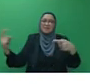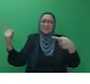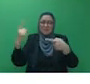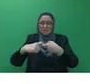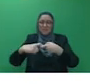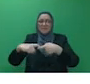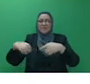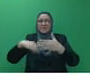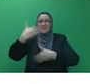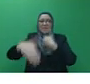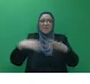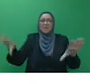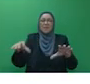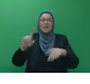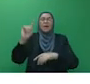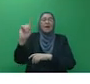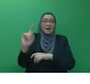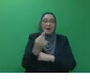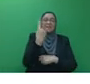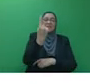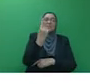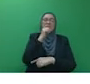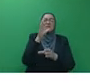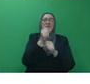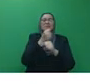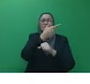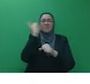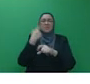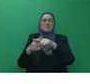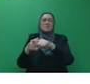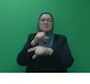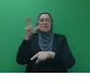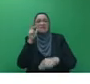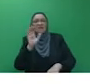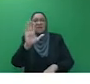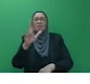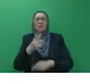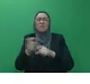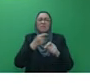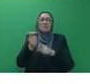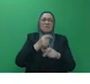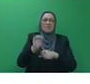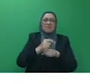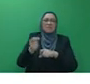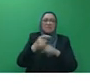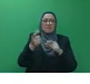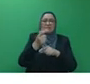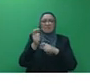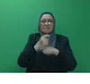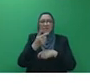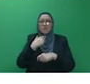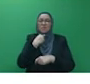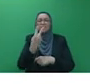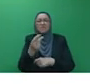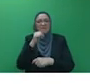your laughter because we can't have your mics on if their mics all on is gonna you know echo and and you know your children behind dogs